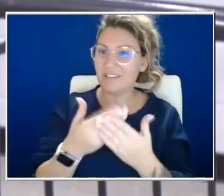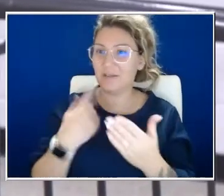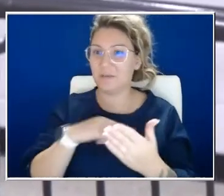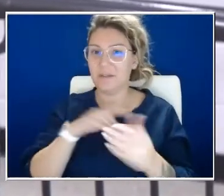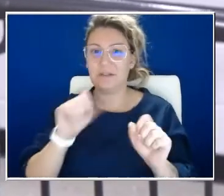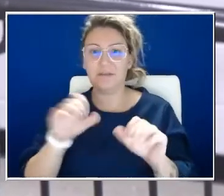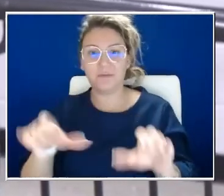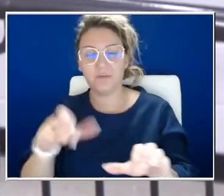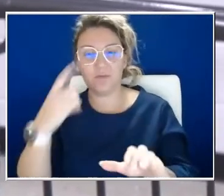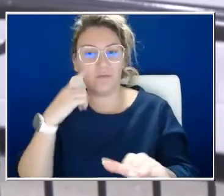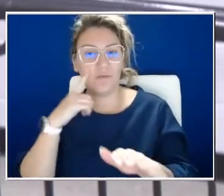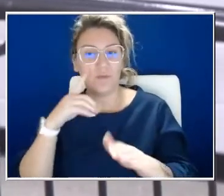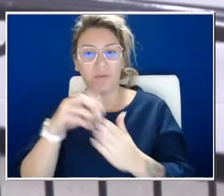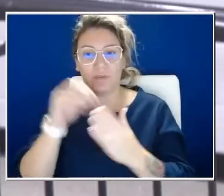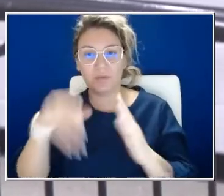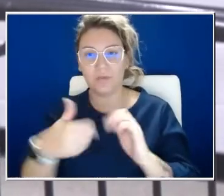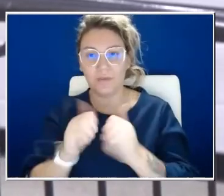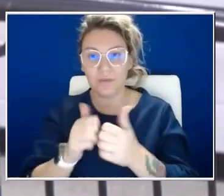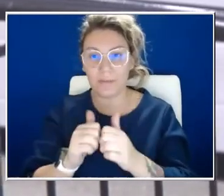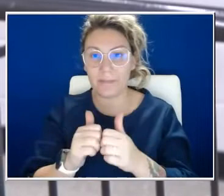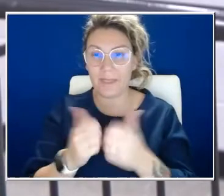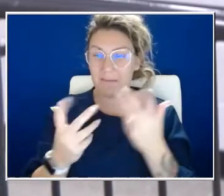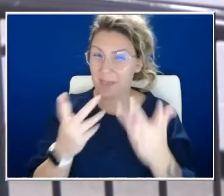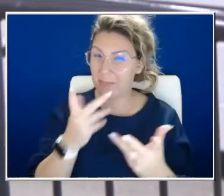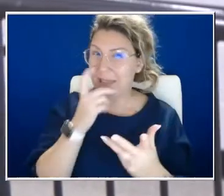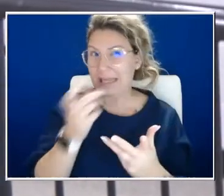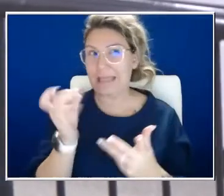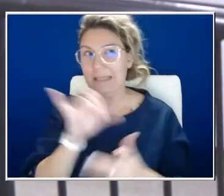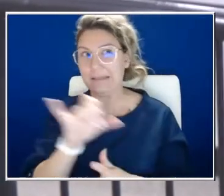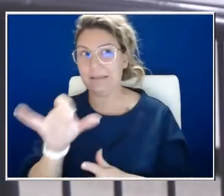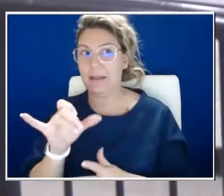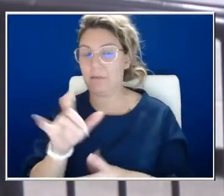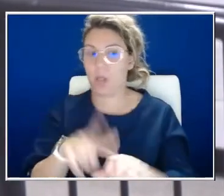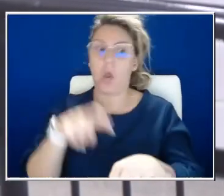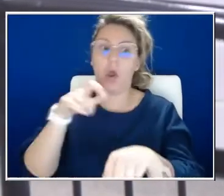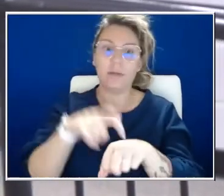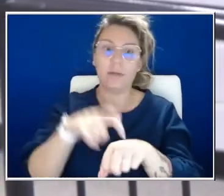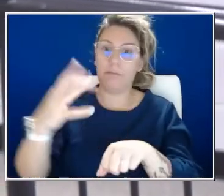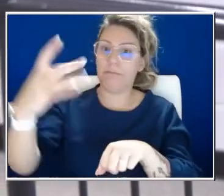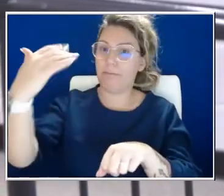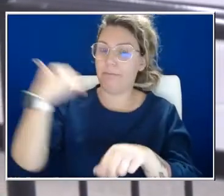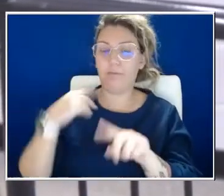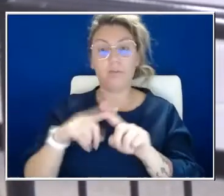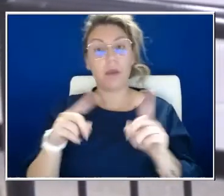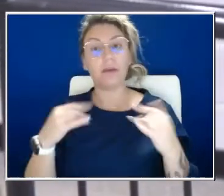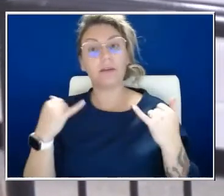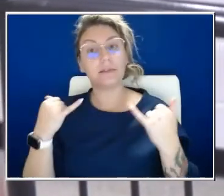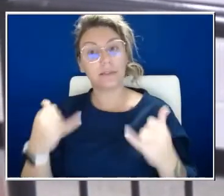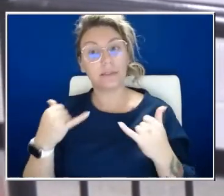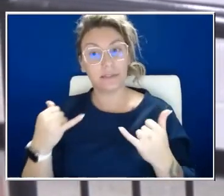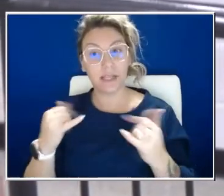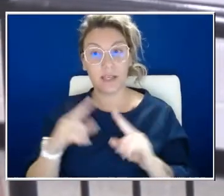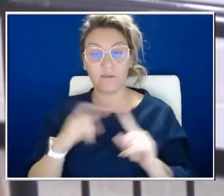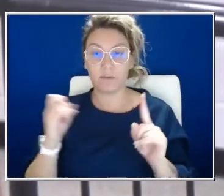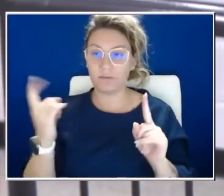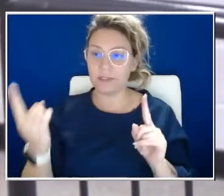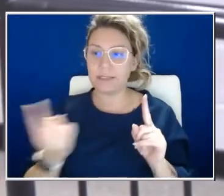athletes. That might not have been so a long time ago, but today, just from somebody